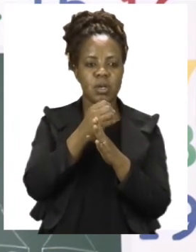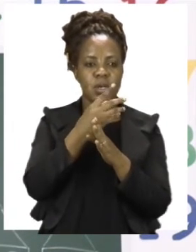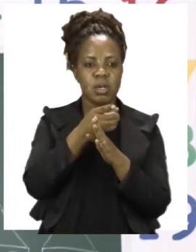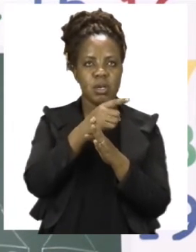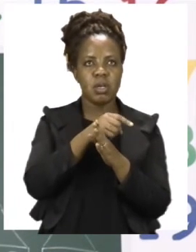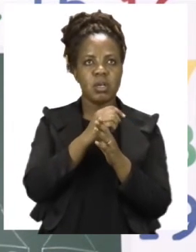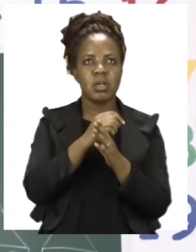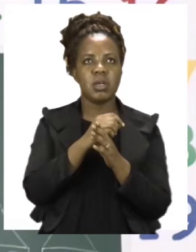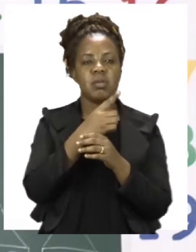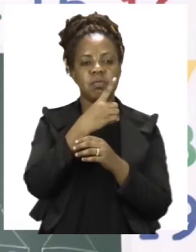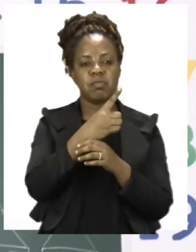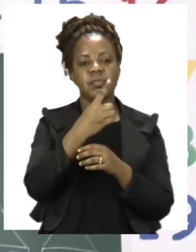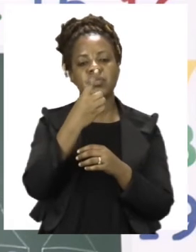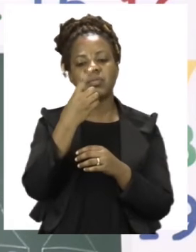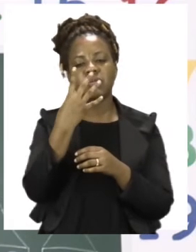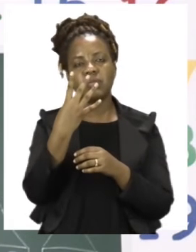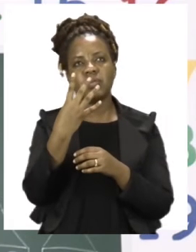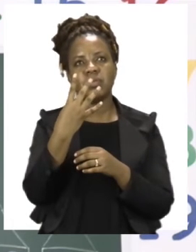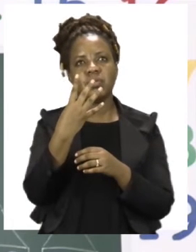say 14,